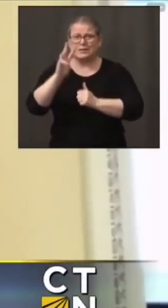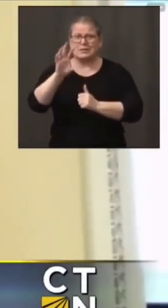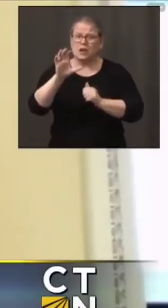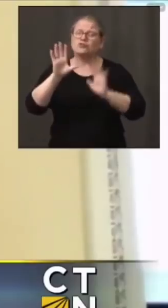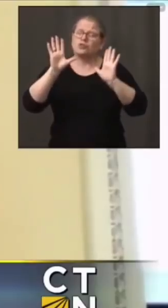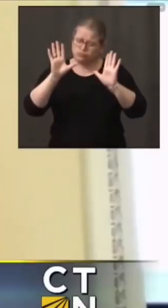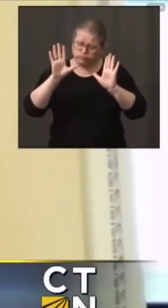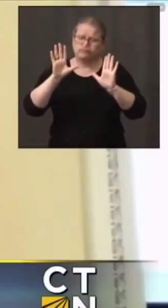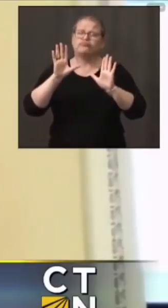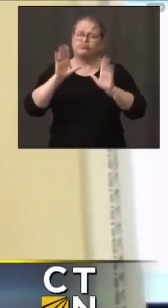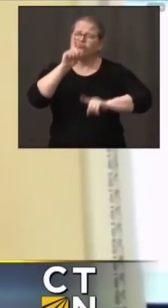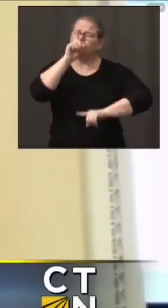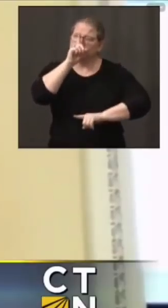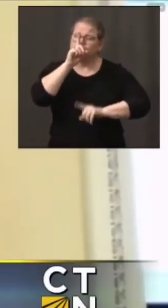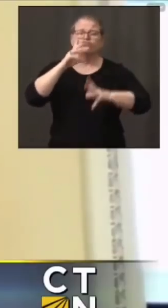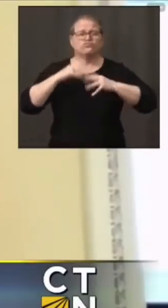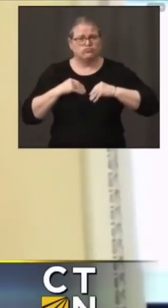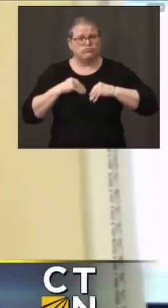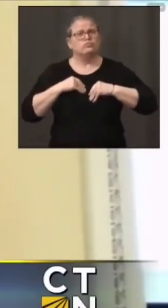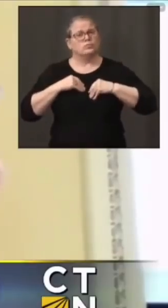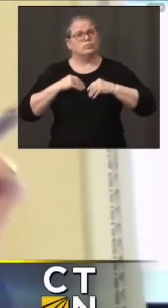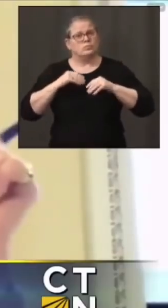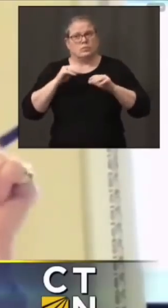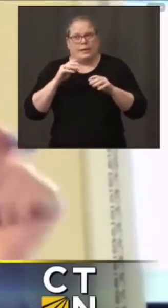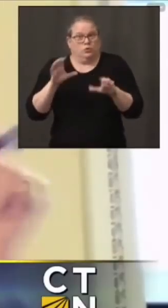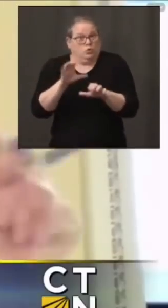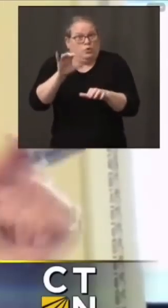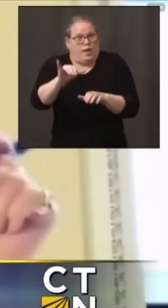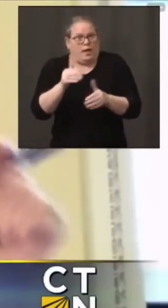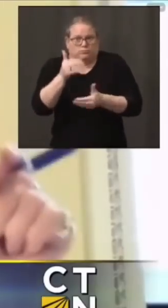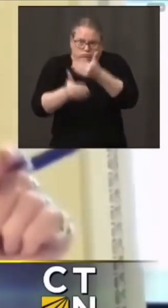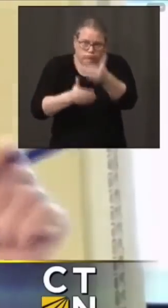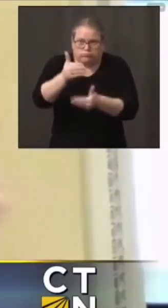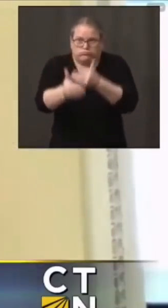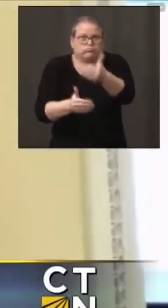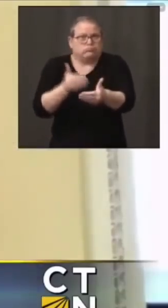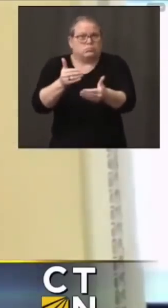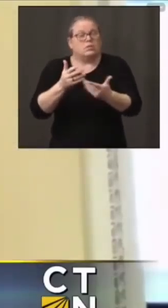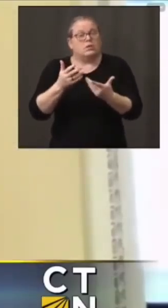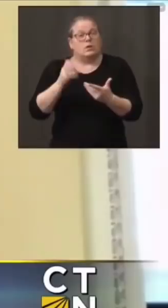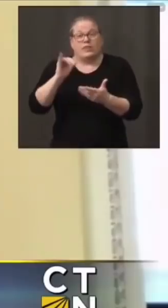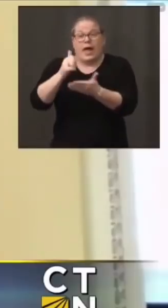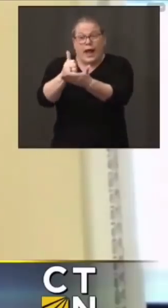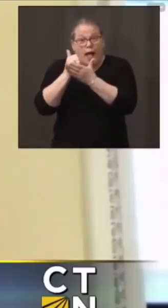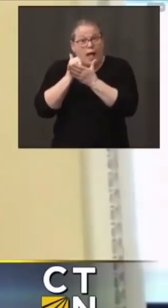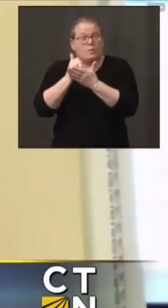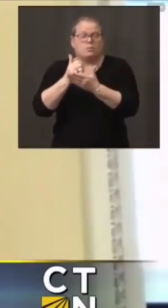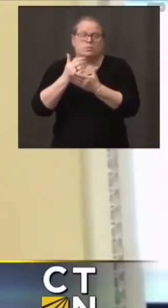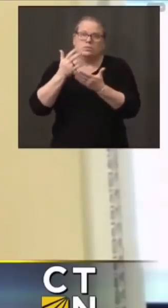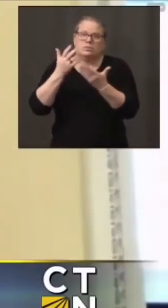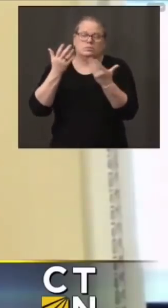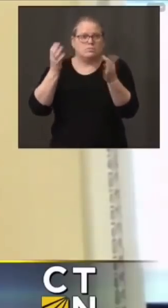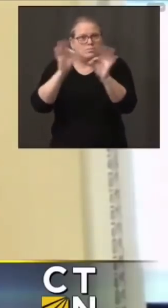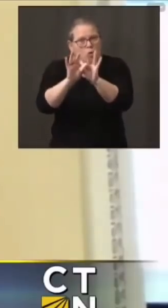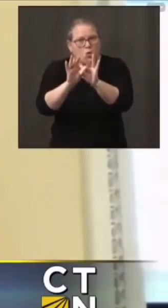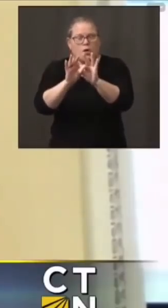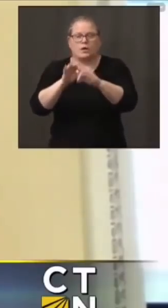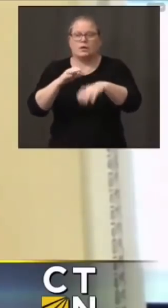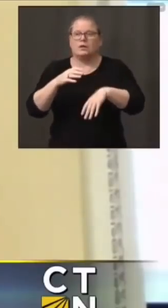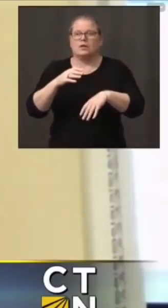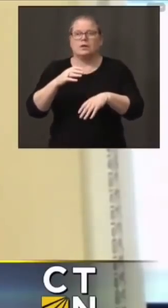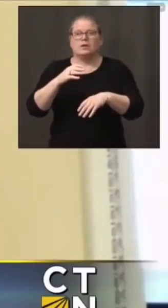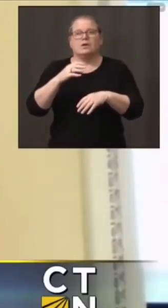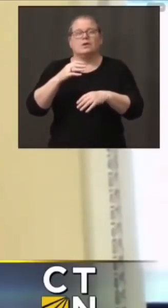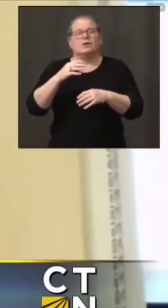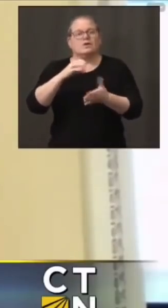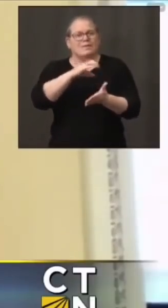We secured, as I said, this critical help. Each member of Congress may represent a vastly different district with